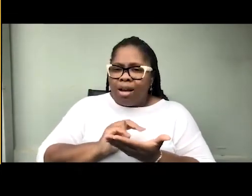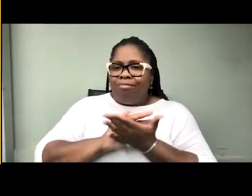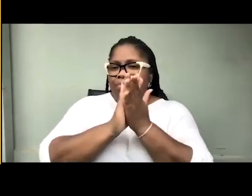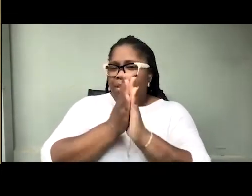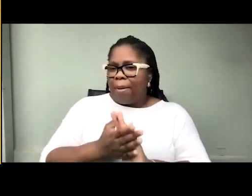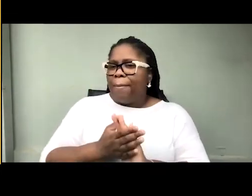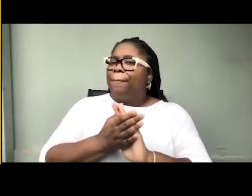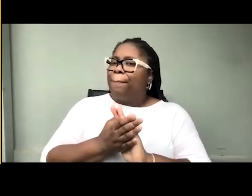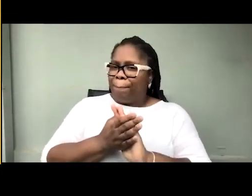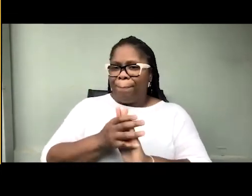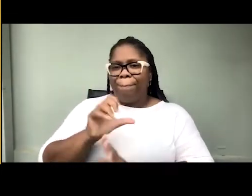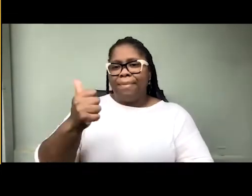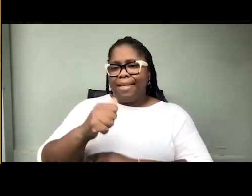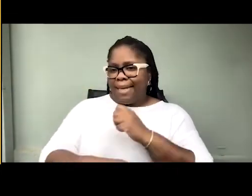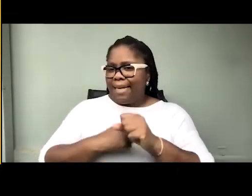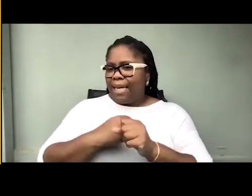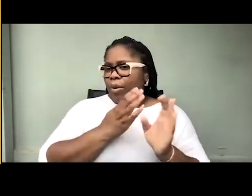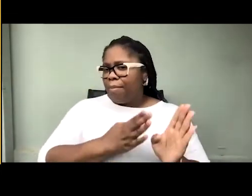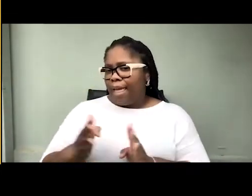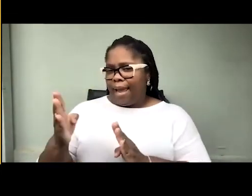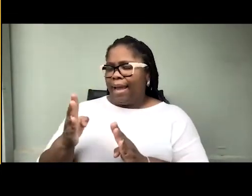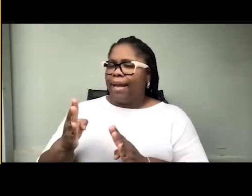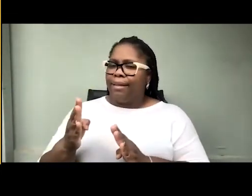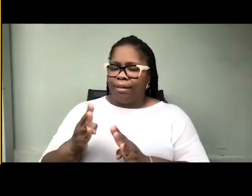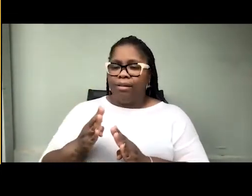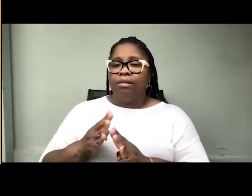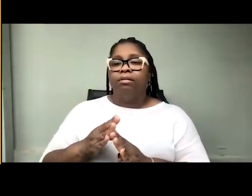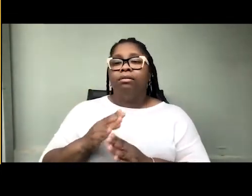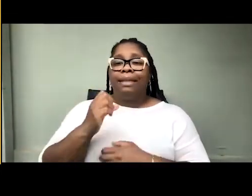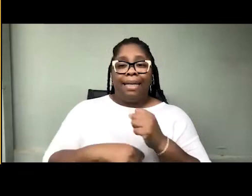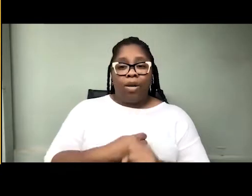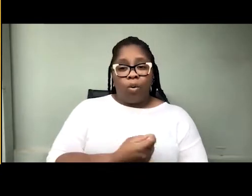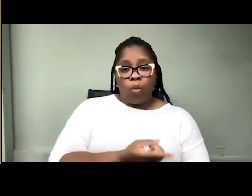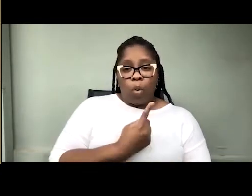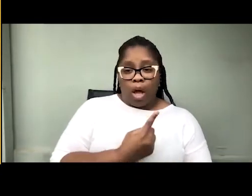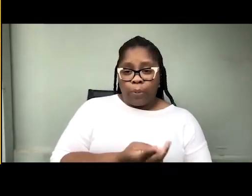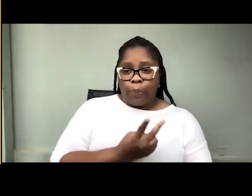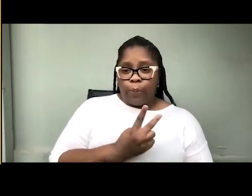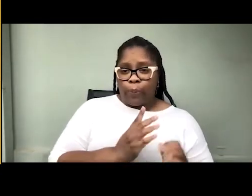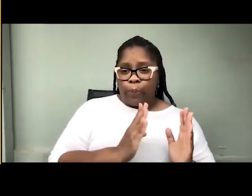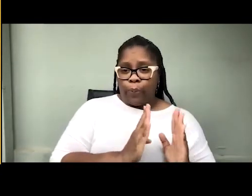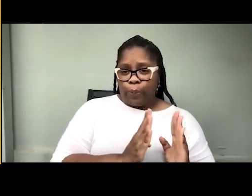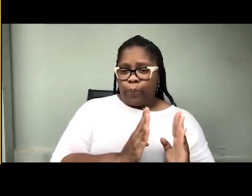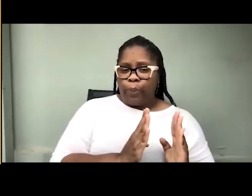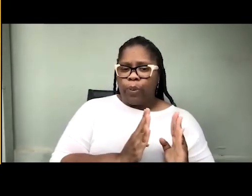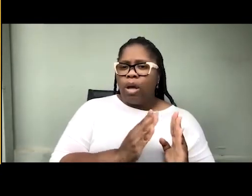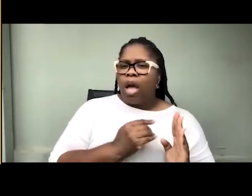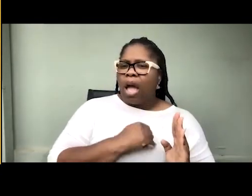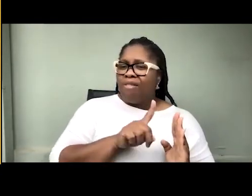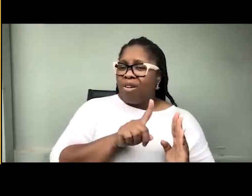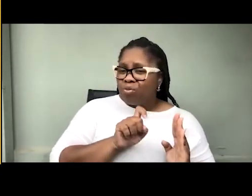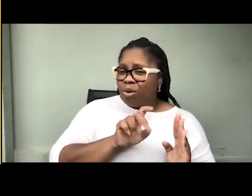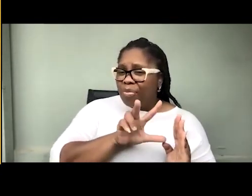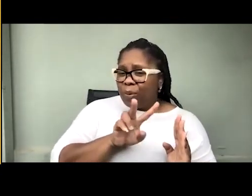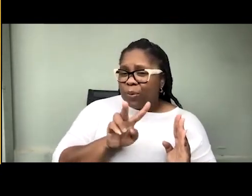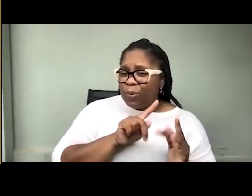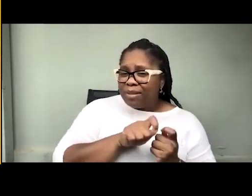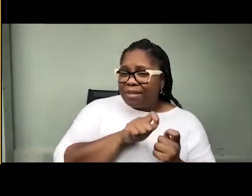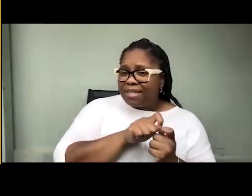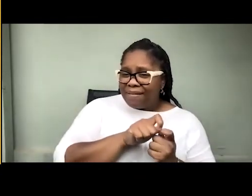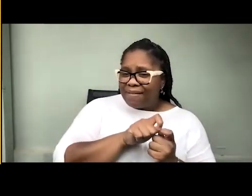this 10-year plan. And for the first 2 years, we have 132 specific initiatives